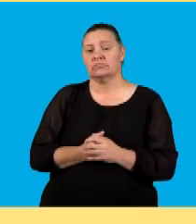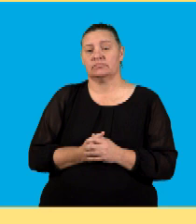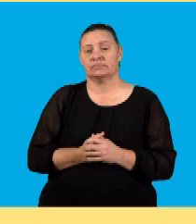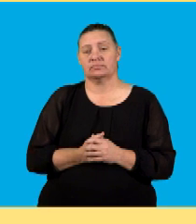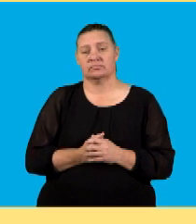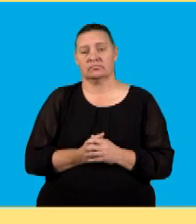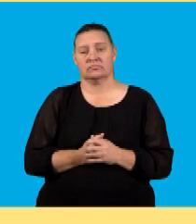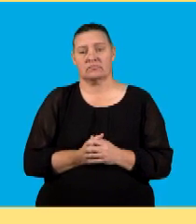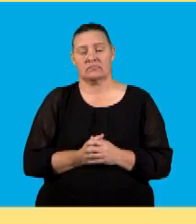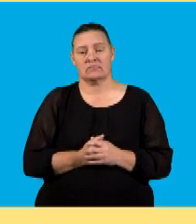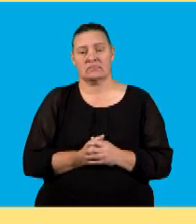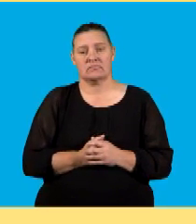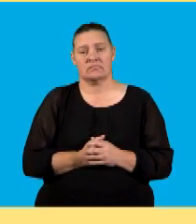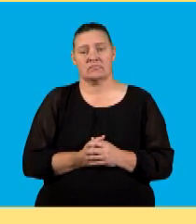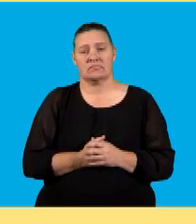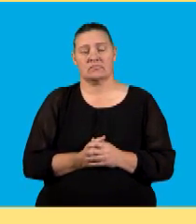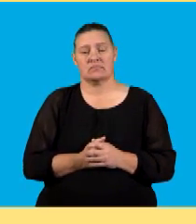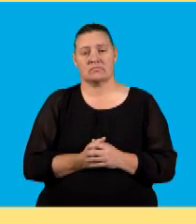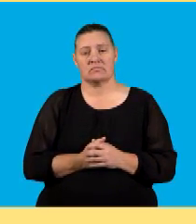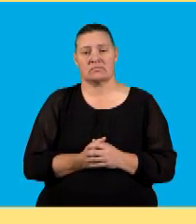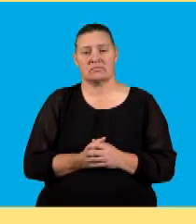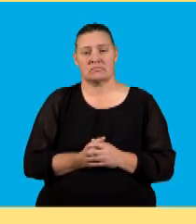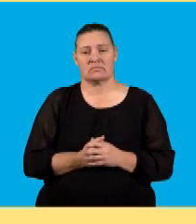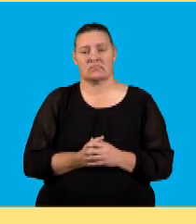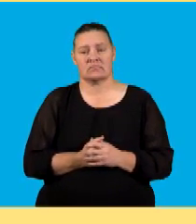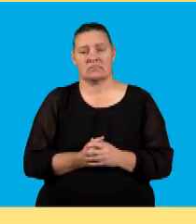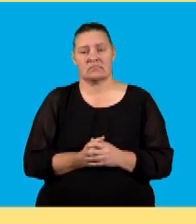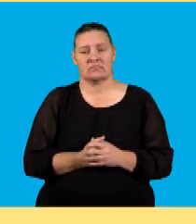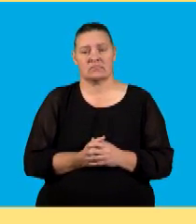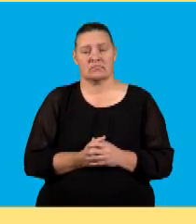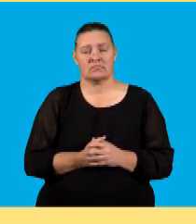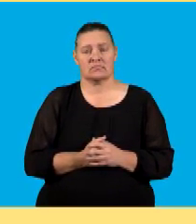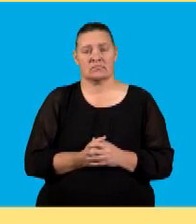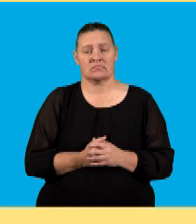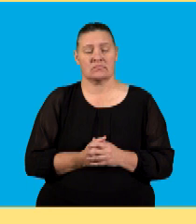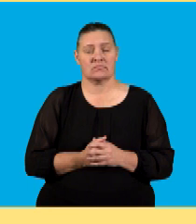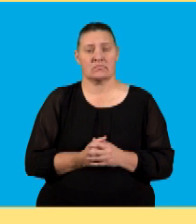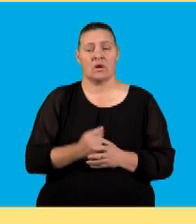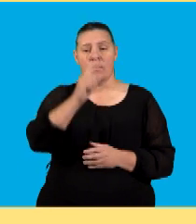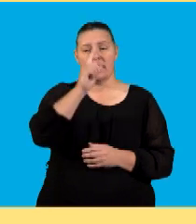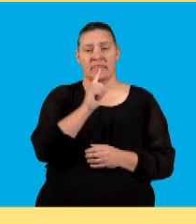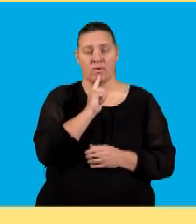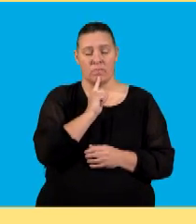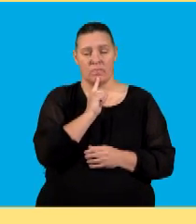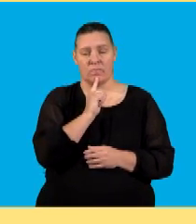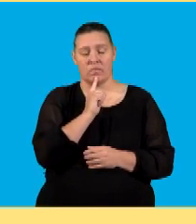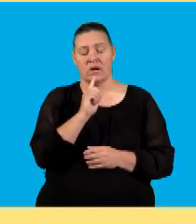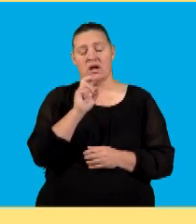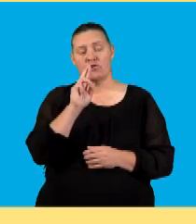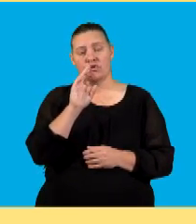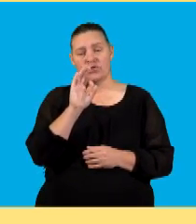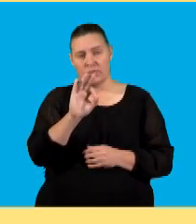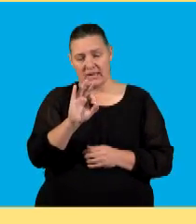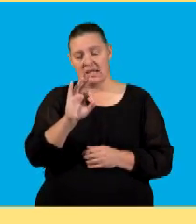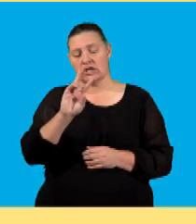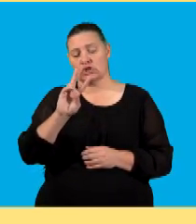your calculator, if you say 16,550 multiplied by 8%, you get